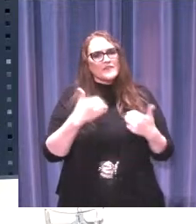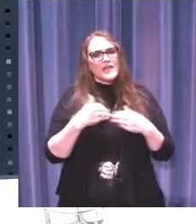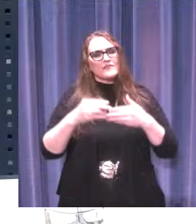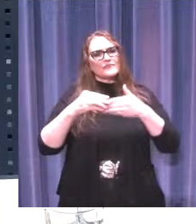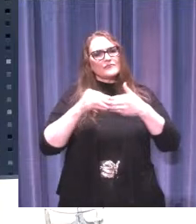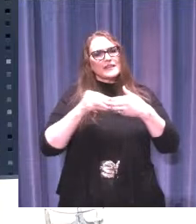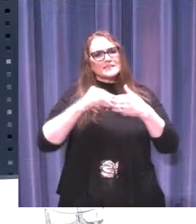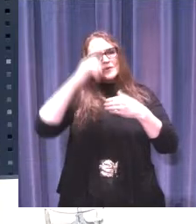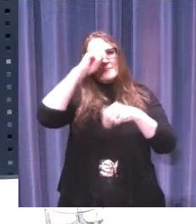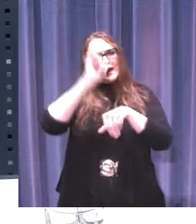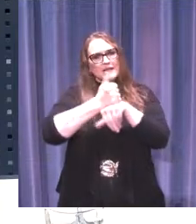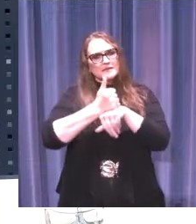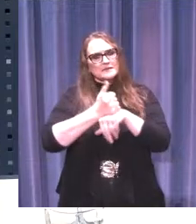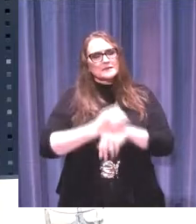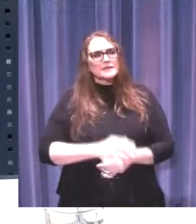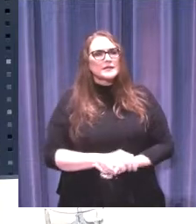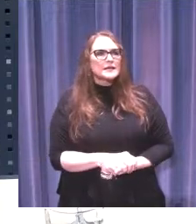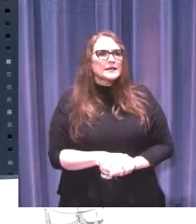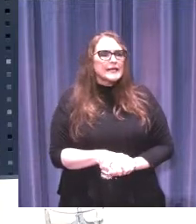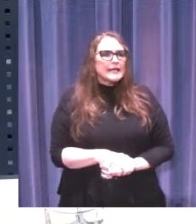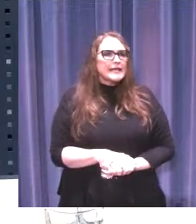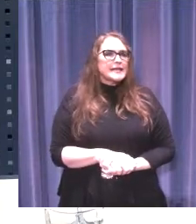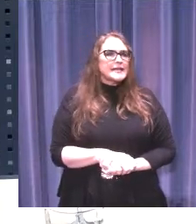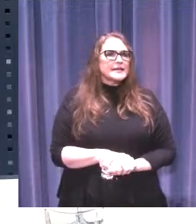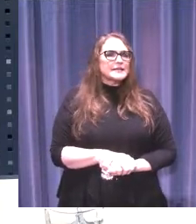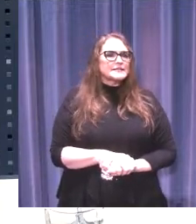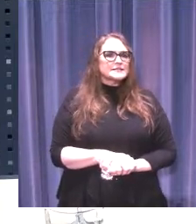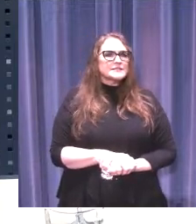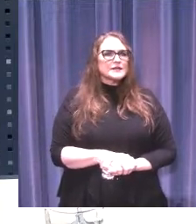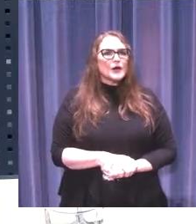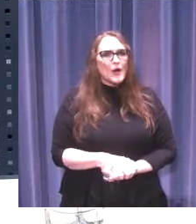flexible mindset and